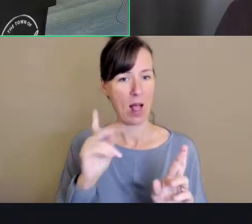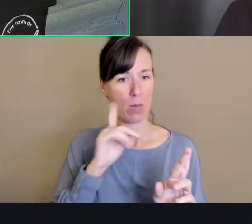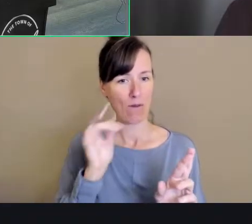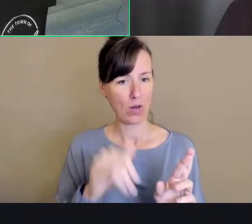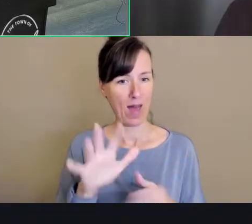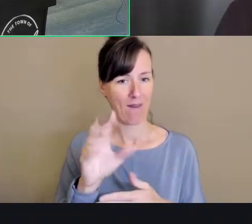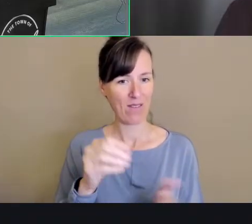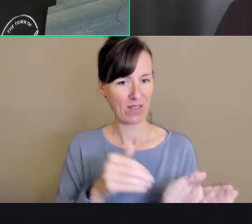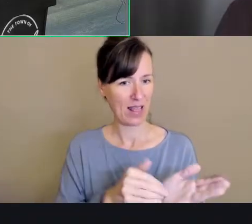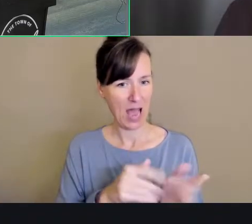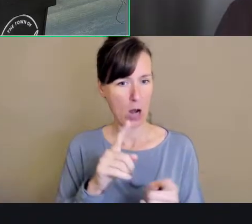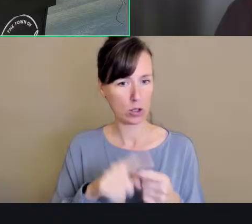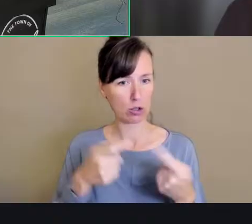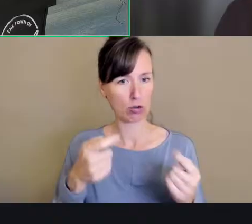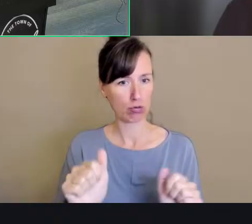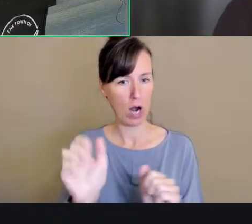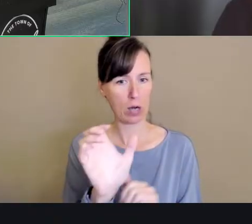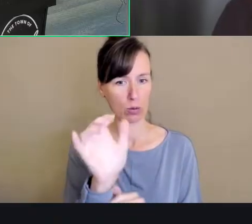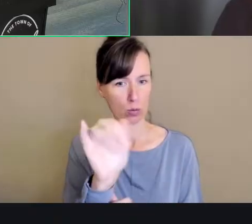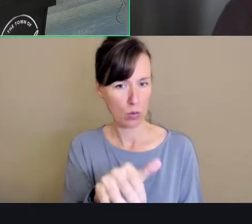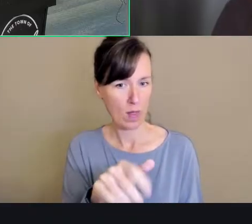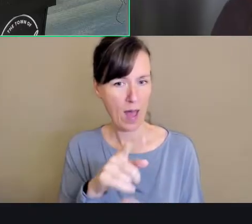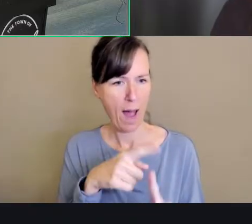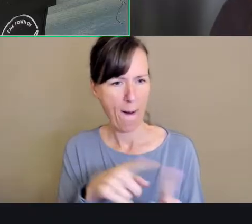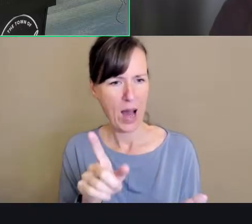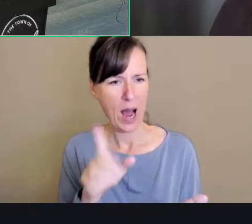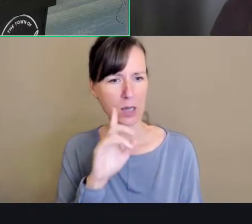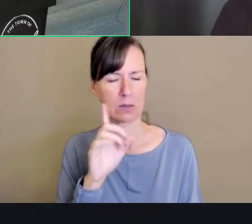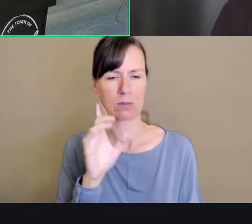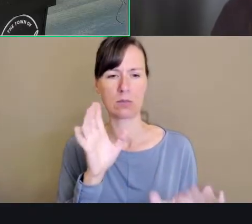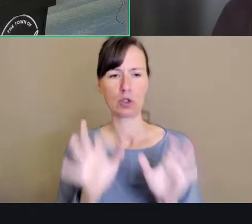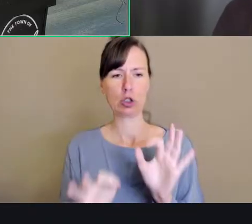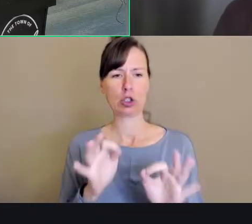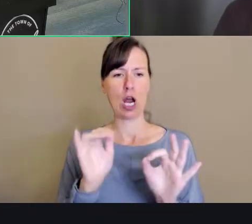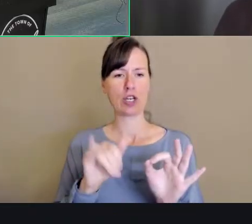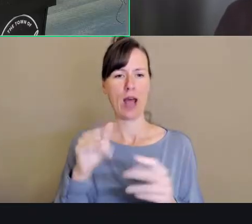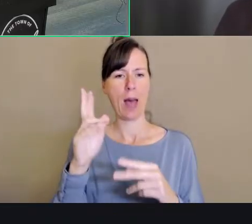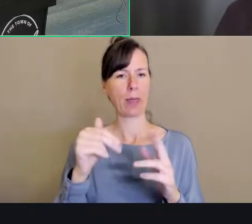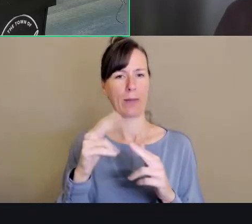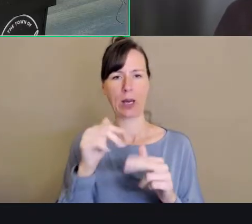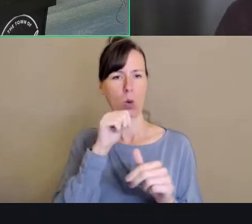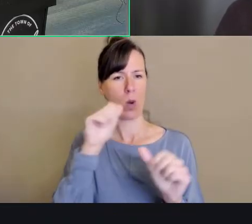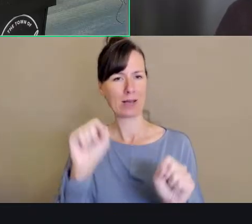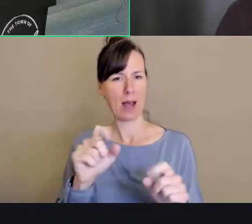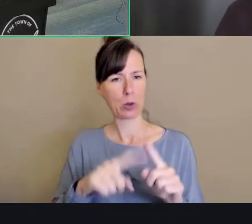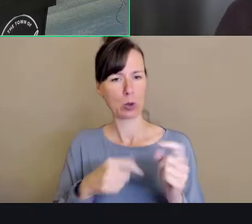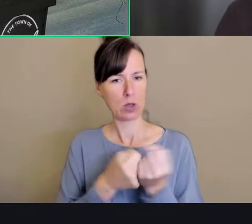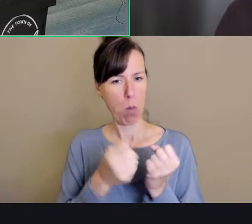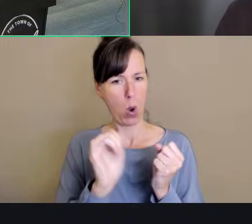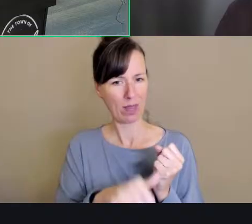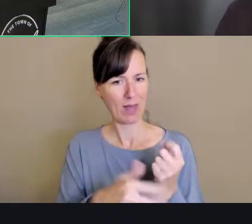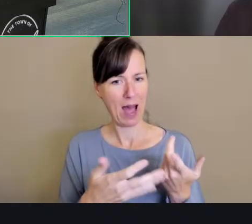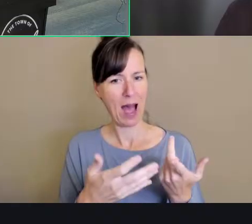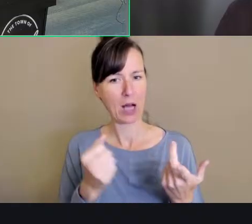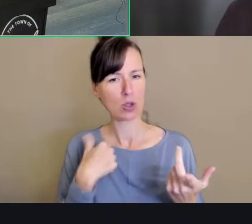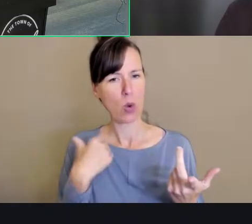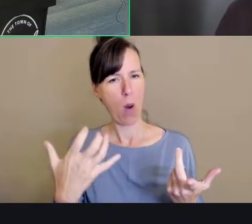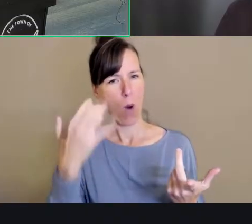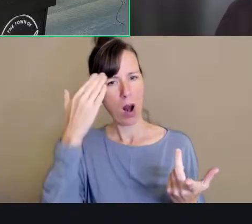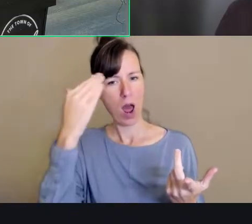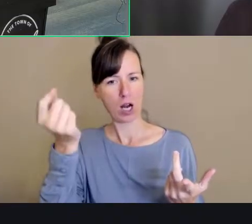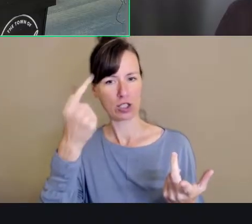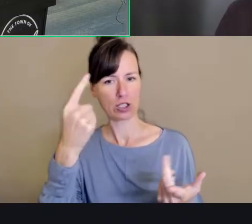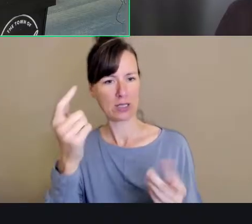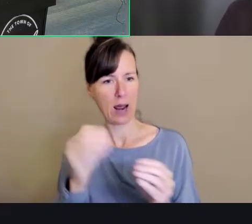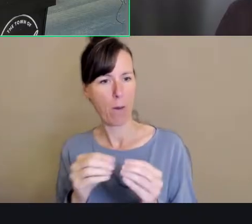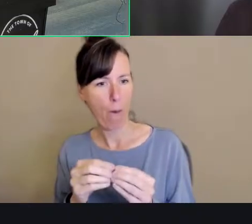talking about when we're saying solar equipment? What's involved? How small scale, large scale? It's something to brag about if it exists,